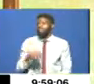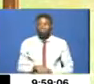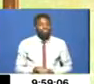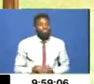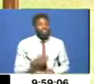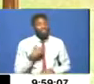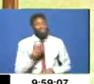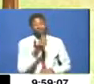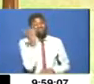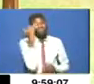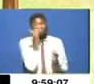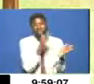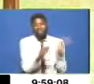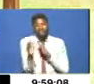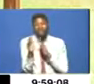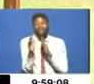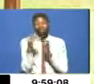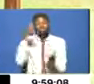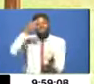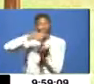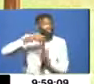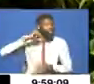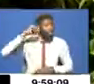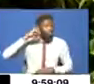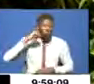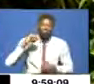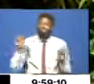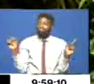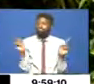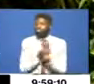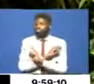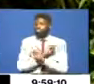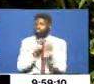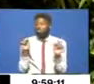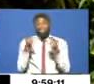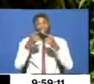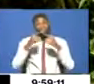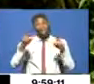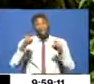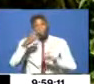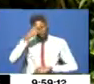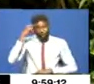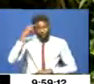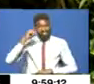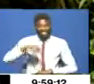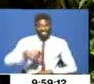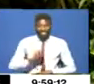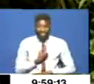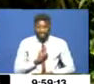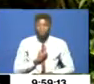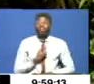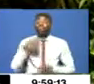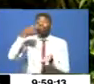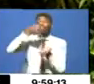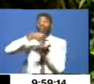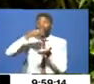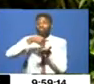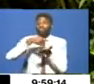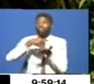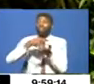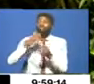for going into politics. But because I was in practice here for